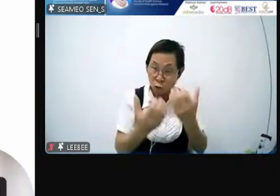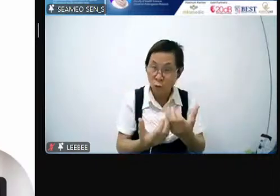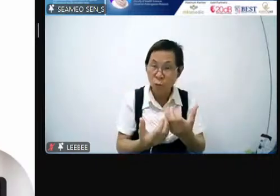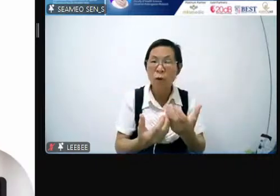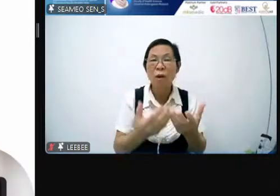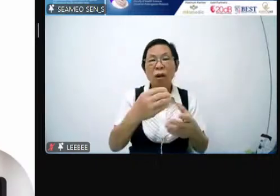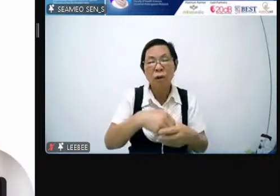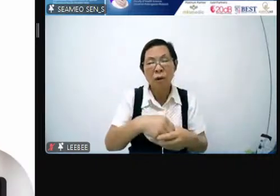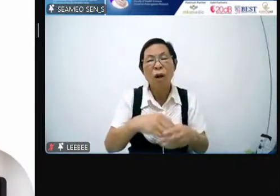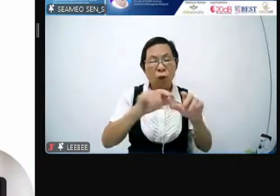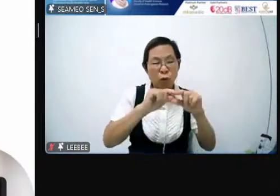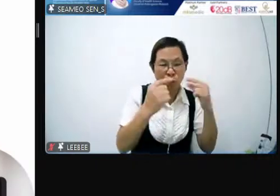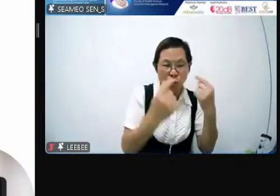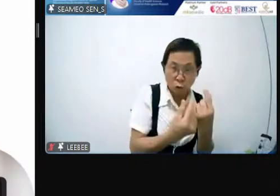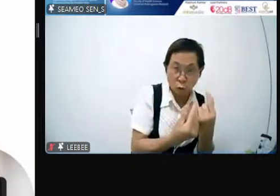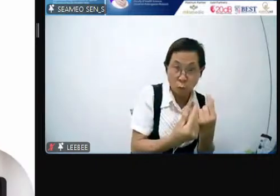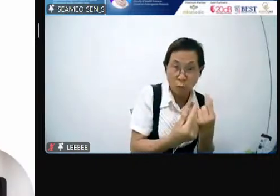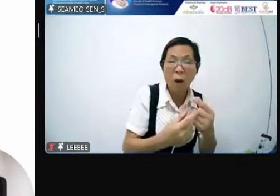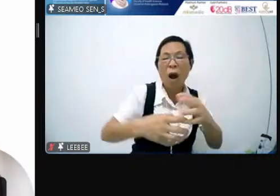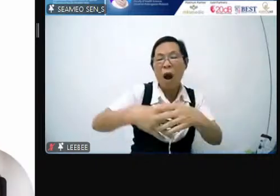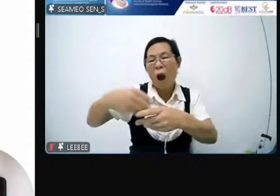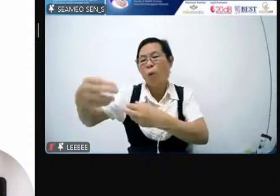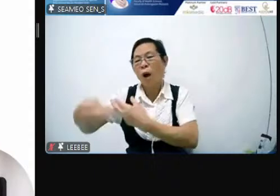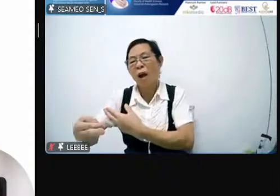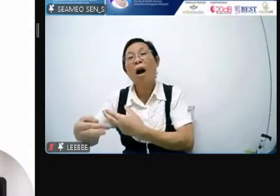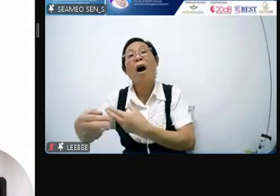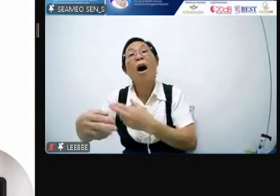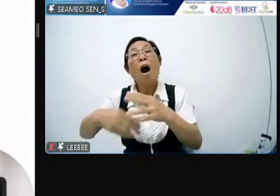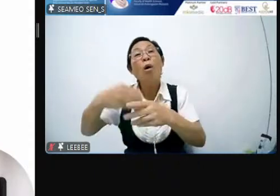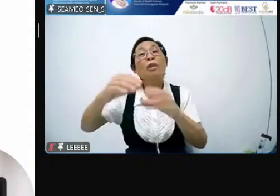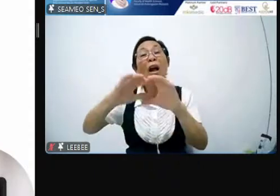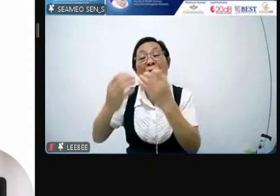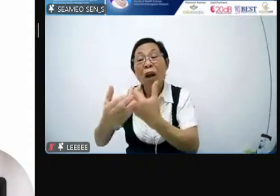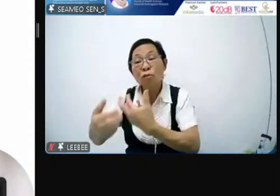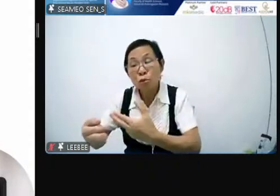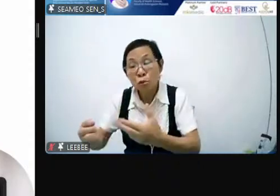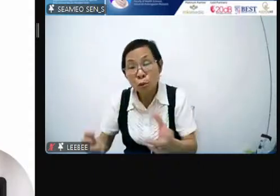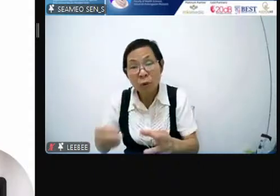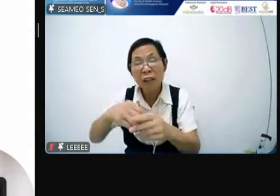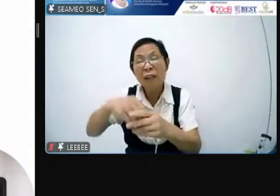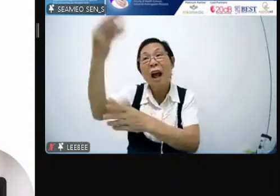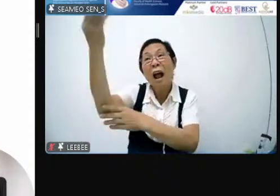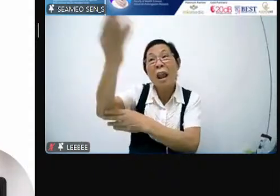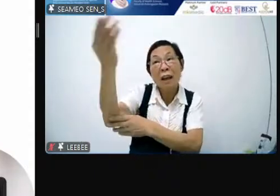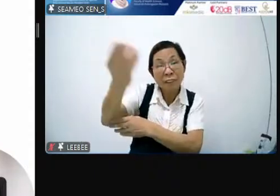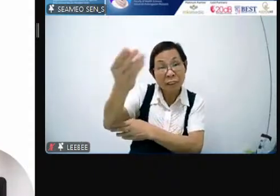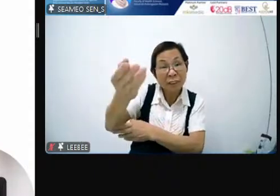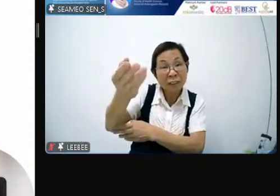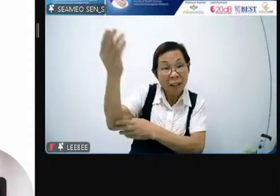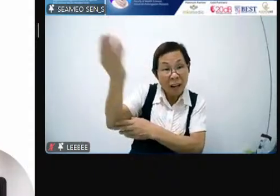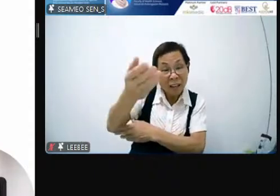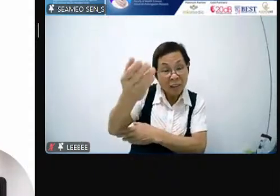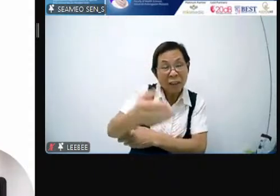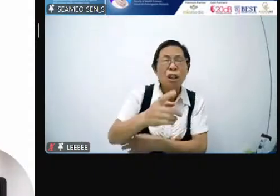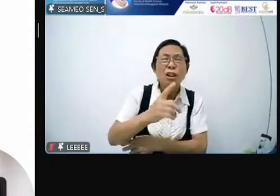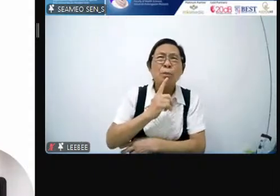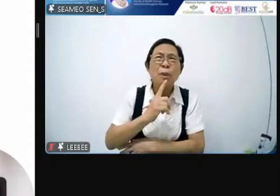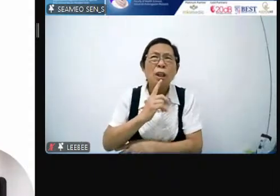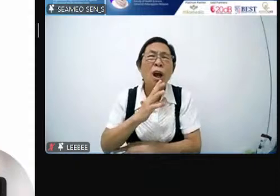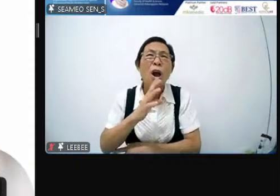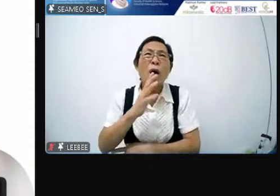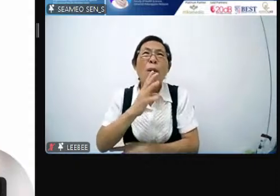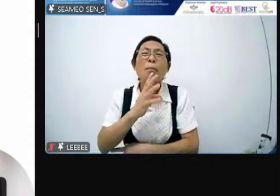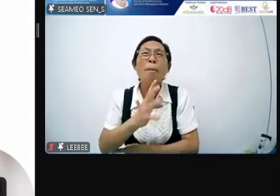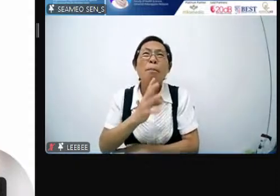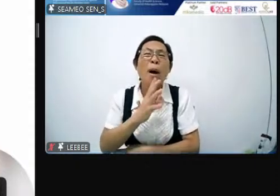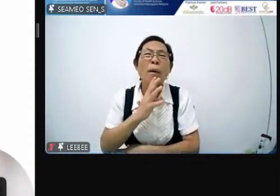in a group style, and outside the classroom. So in the lecture style, the speech of the teachers is right